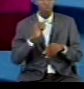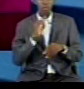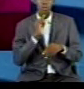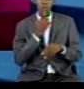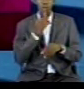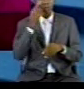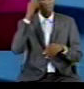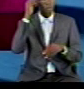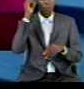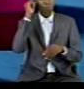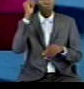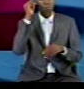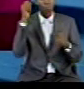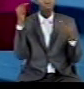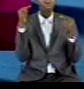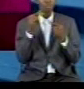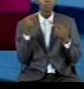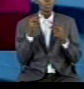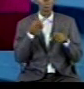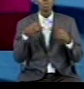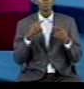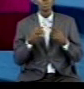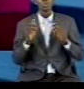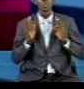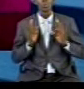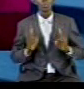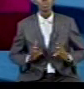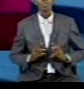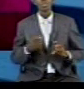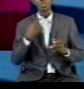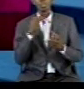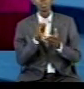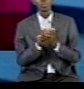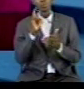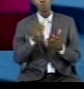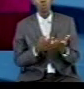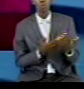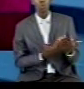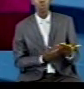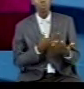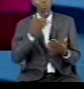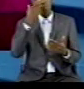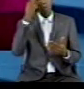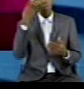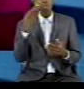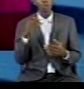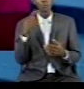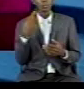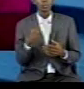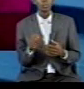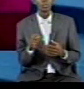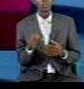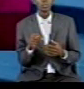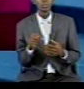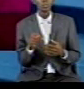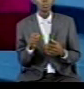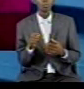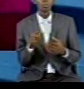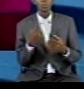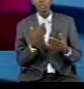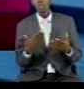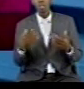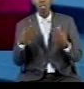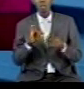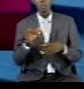get to go to welfare. When I went to welfare, they said I should wait because of the population that was in that place. I see